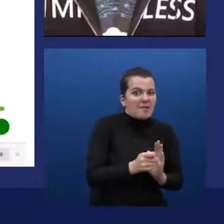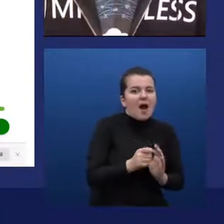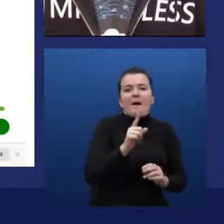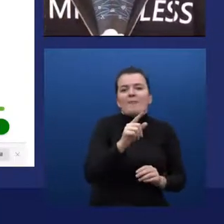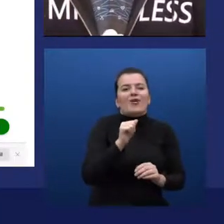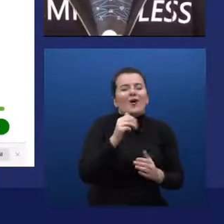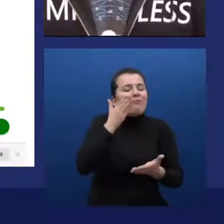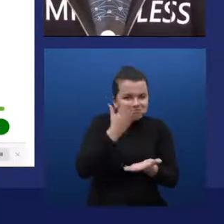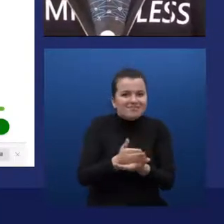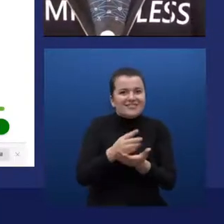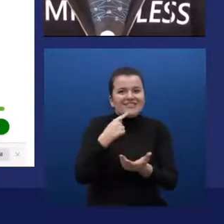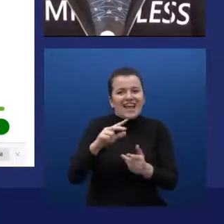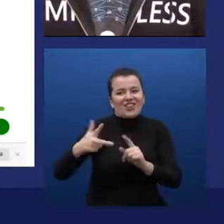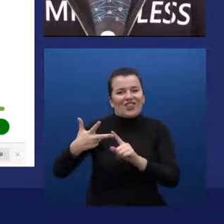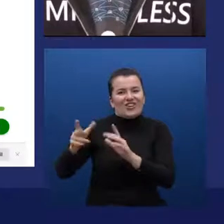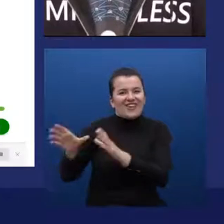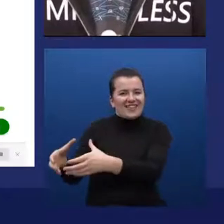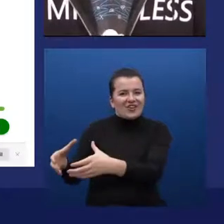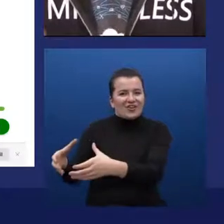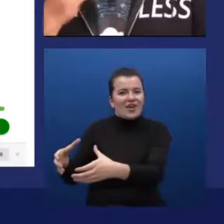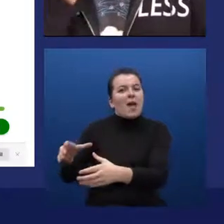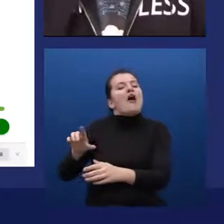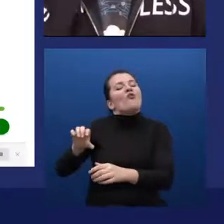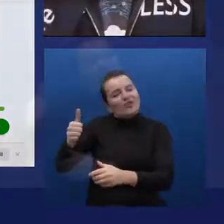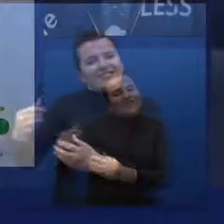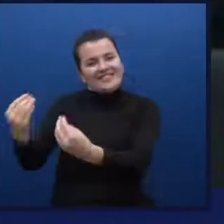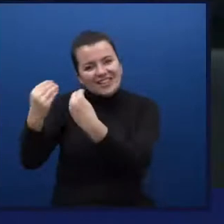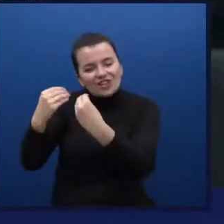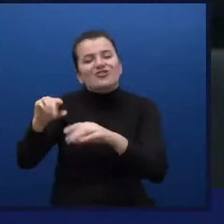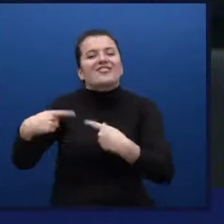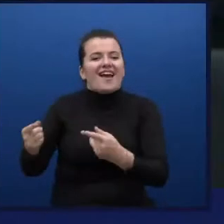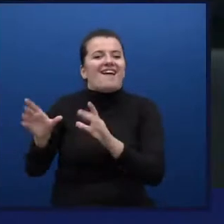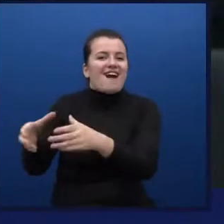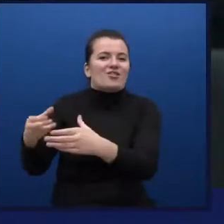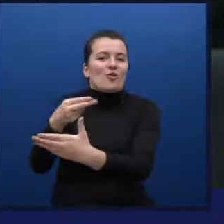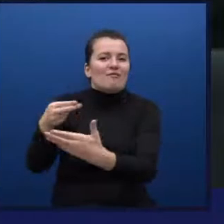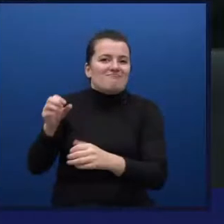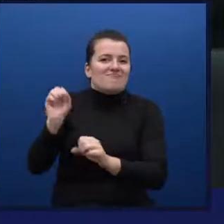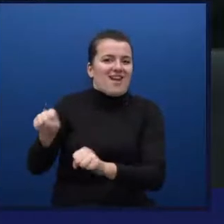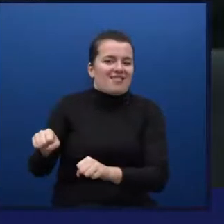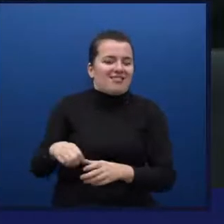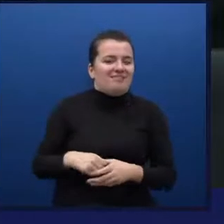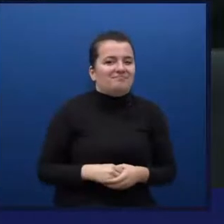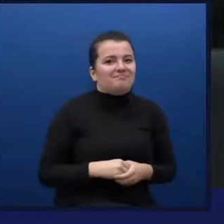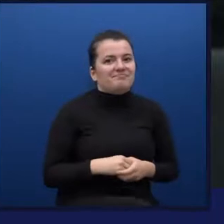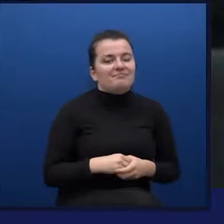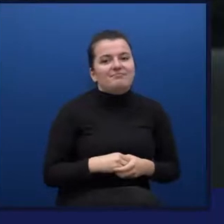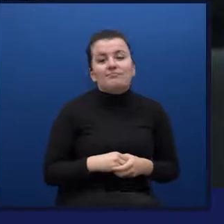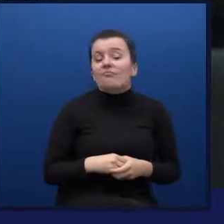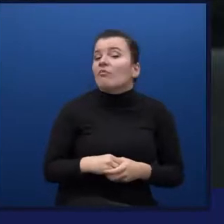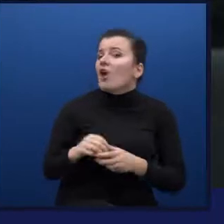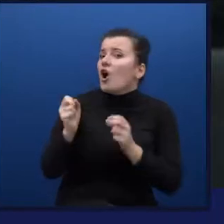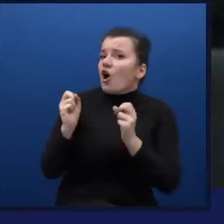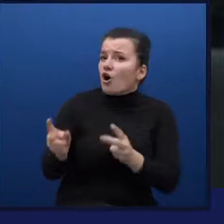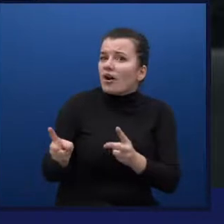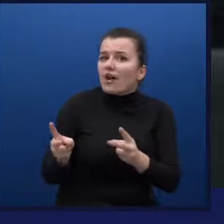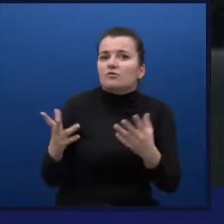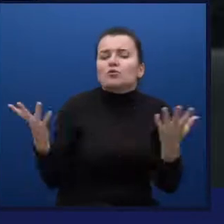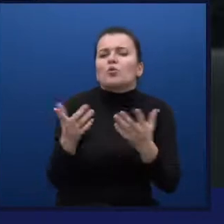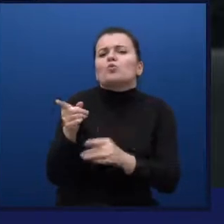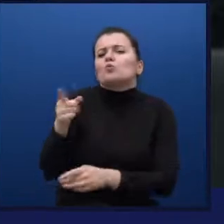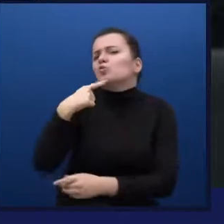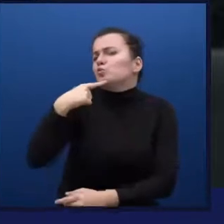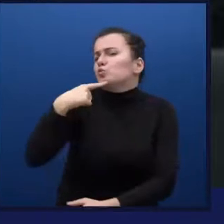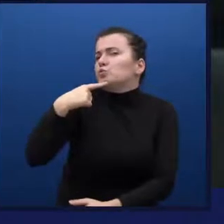a lot lower. And so when we talk about precision and recall in this case, what would you say is the